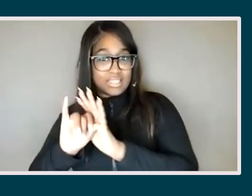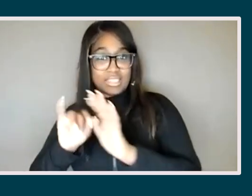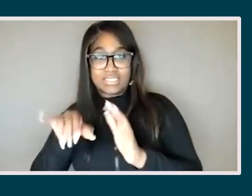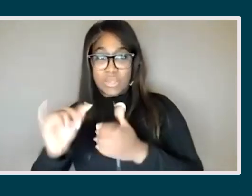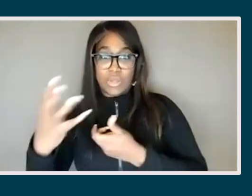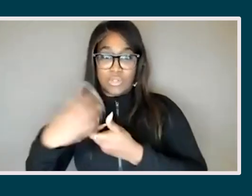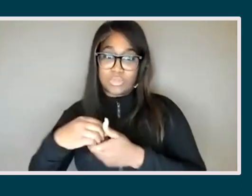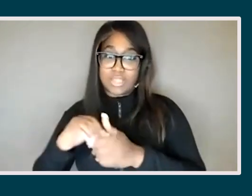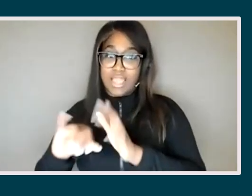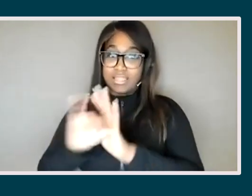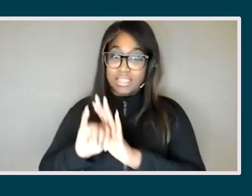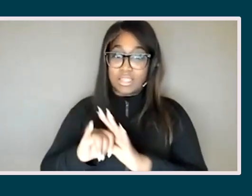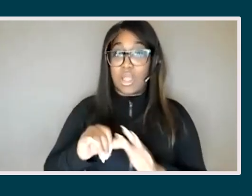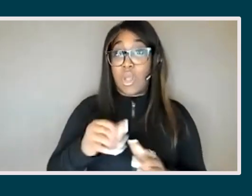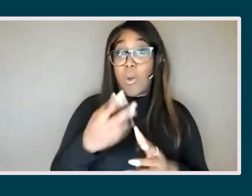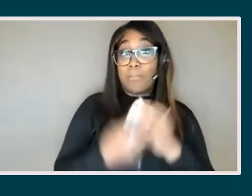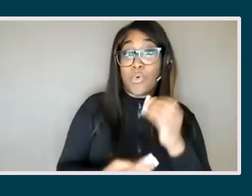identity, both and.